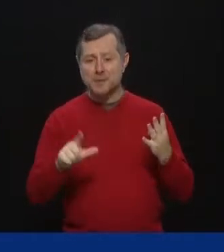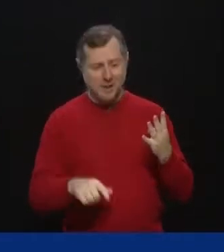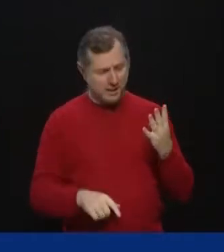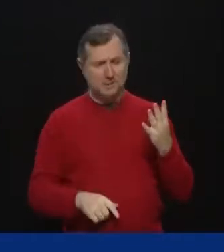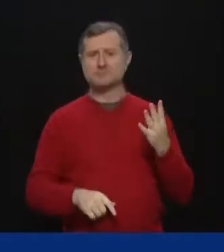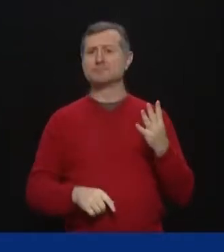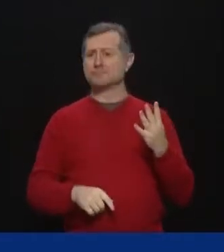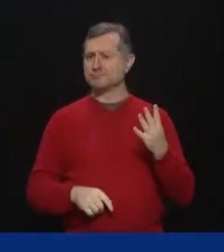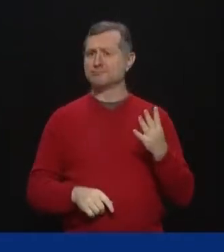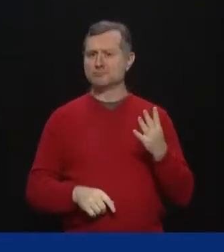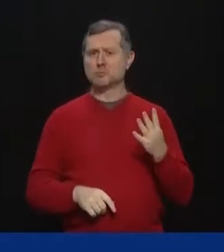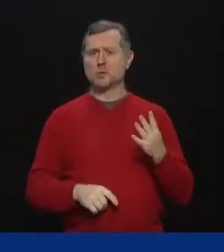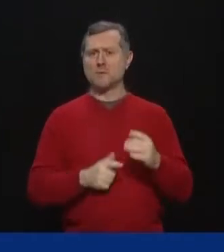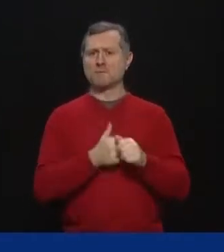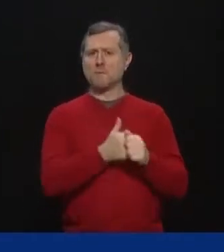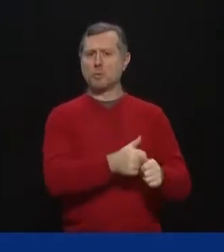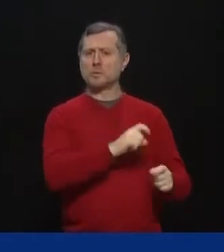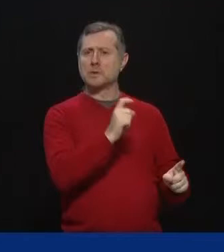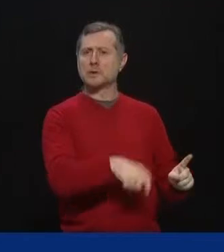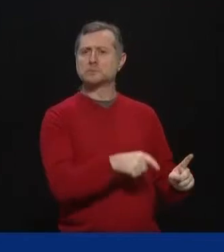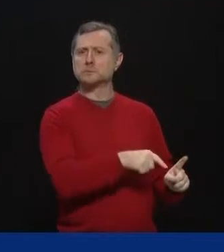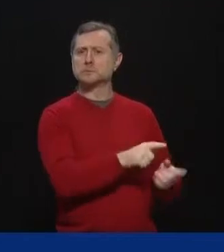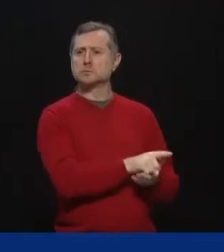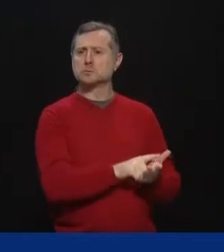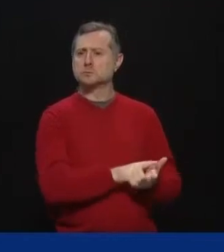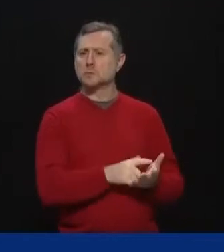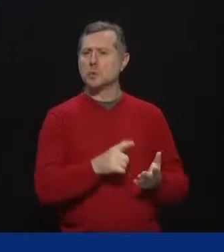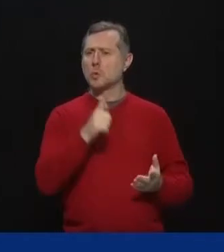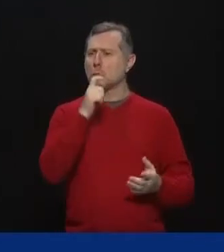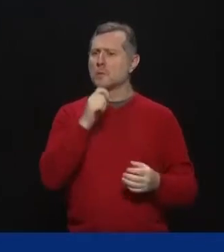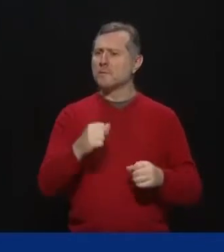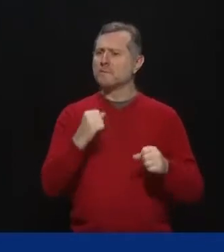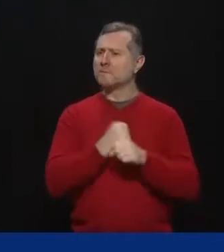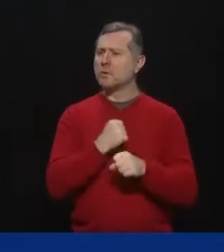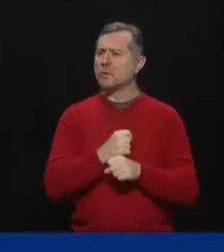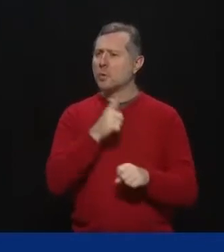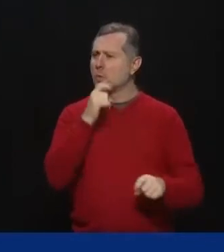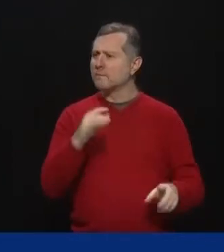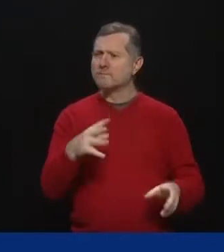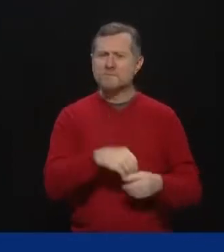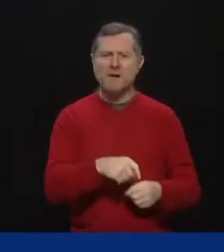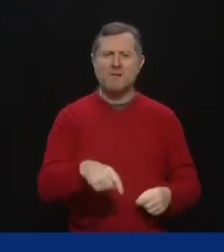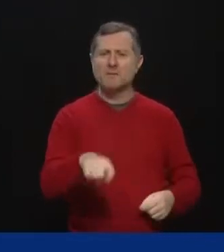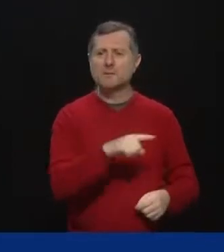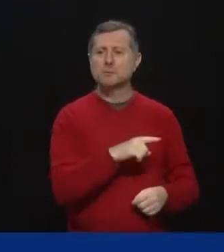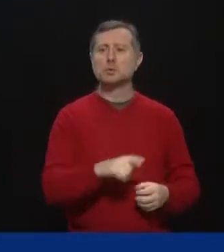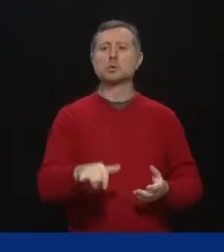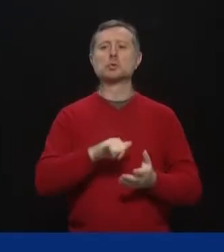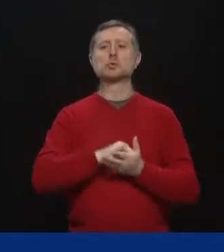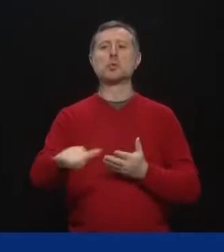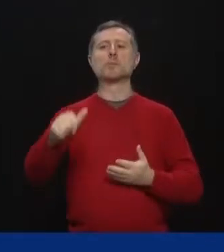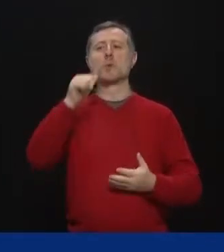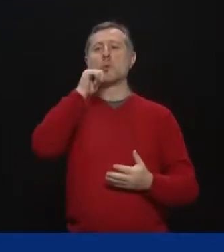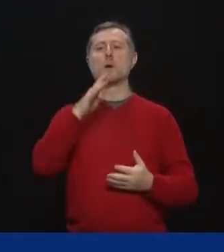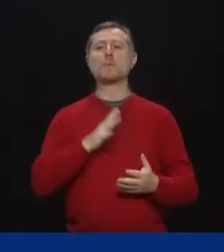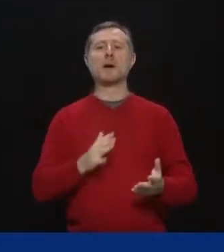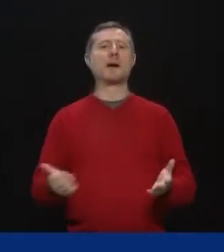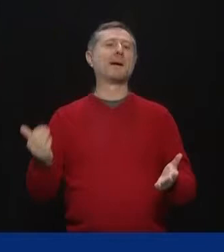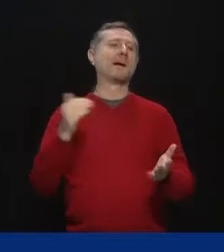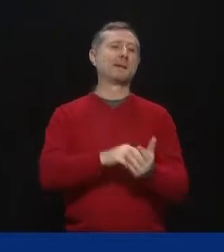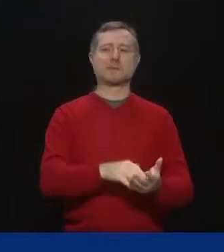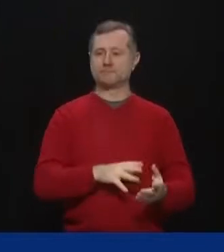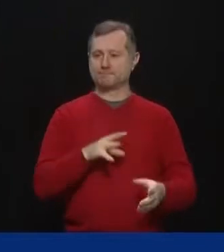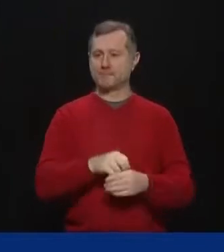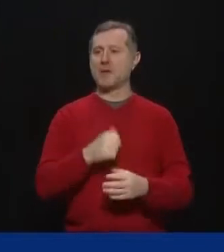so, who are the warriors in this battle? Yes, it's New York women, once again, to help our